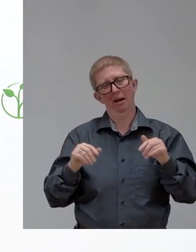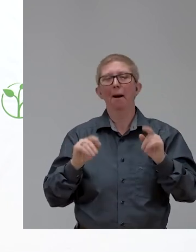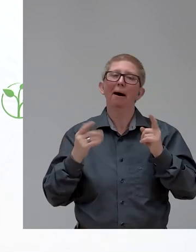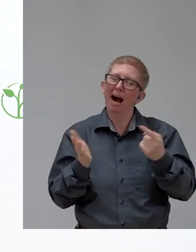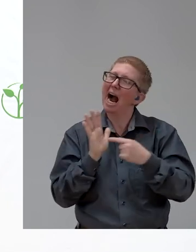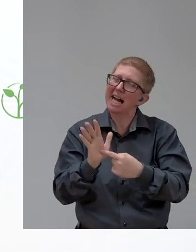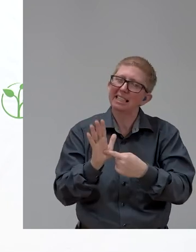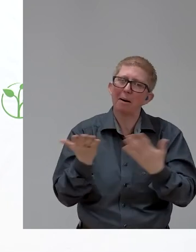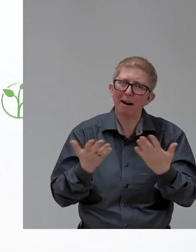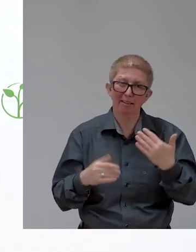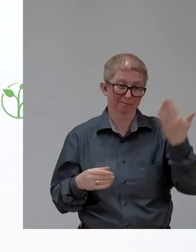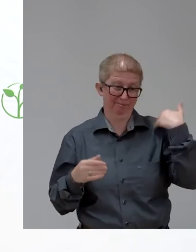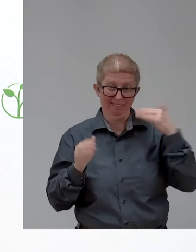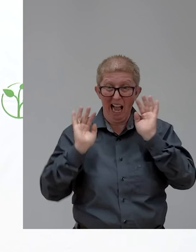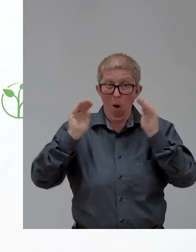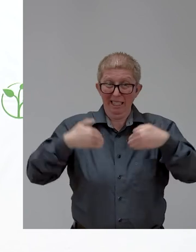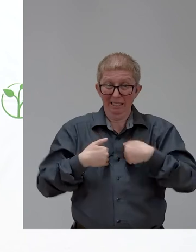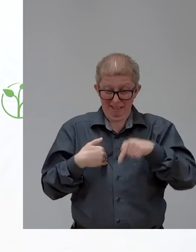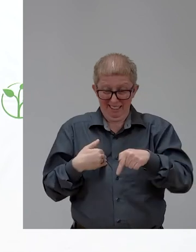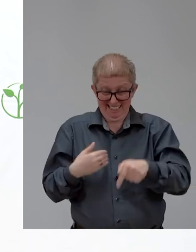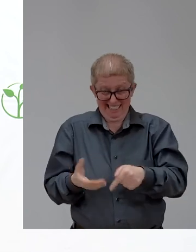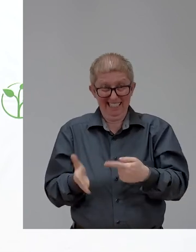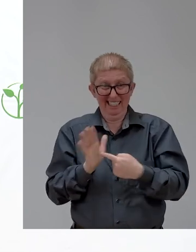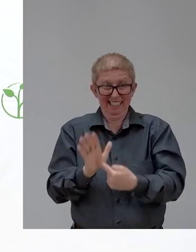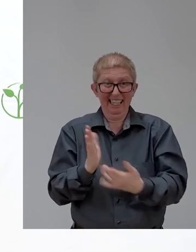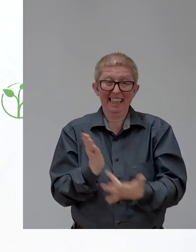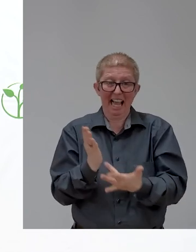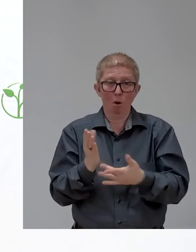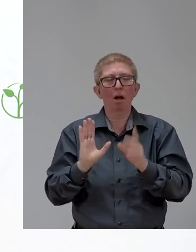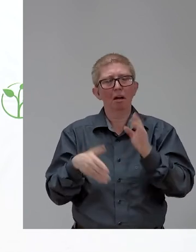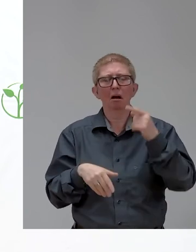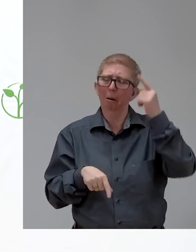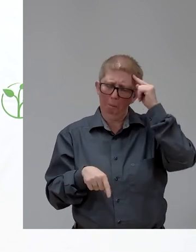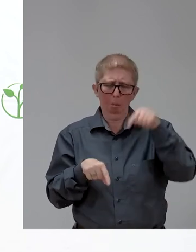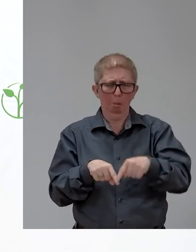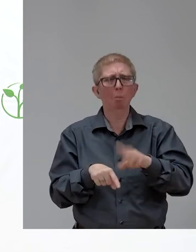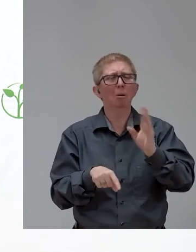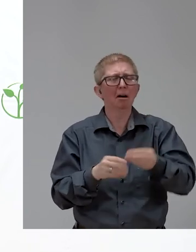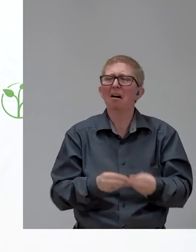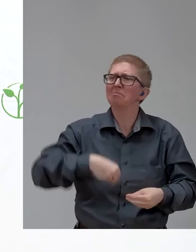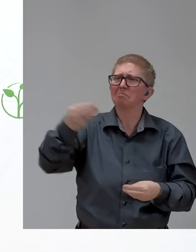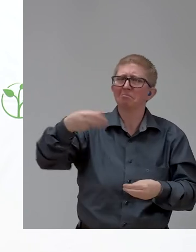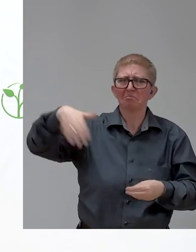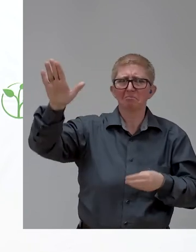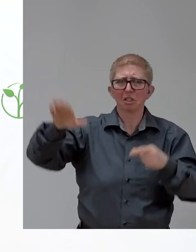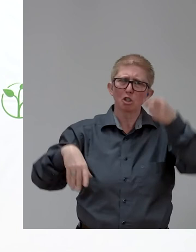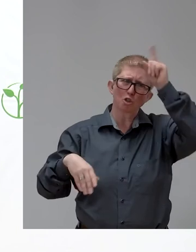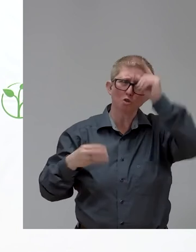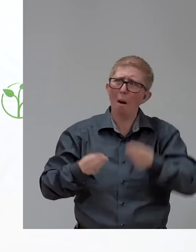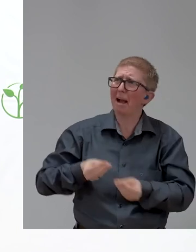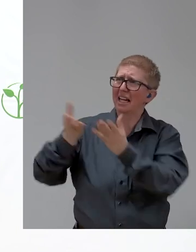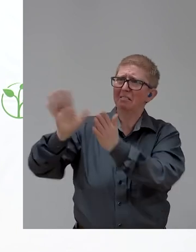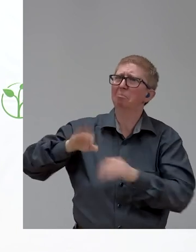have a good mix between opportunity and analytics. Right? So opportunity means you meet somebody maybe here